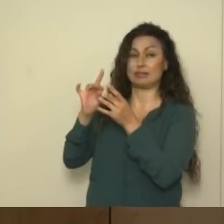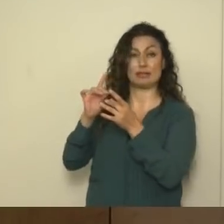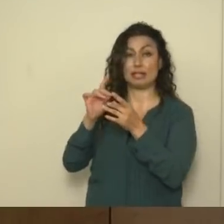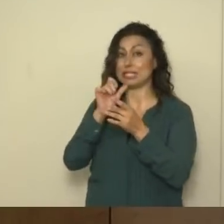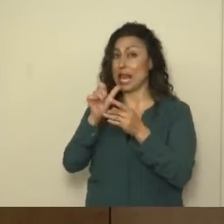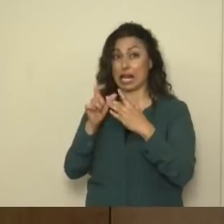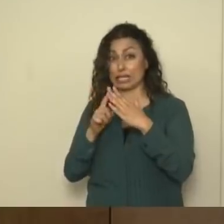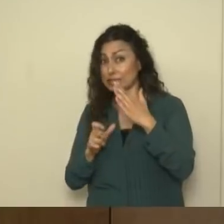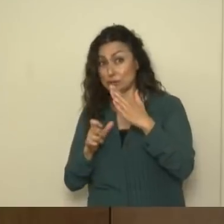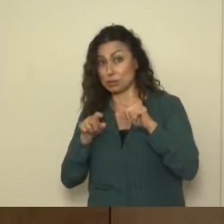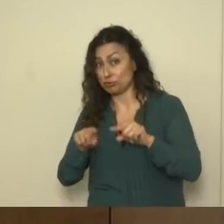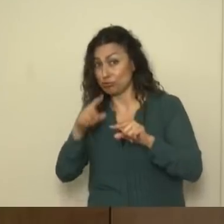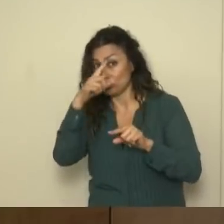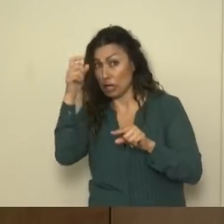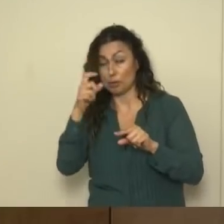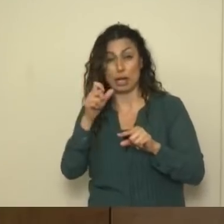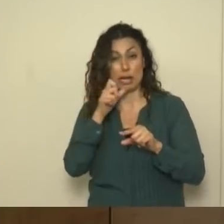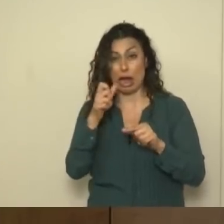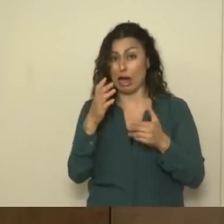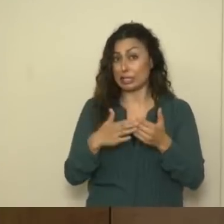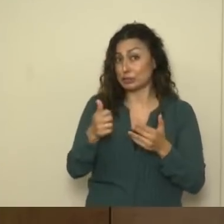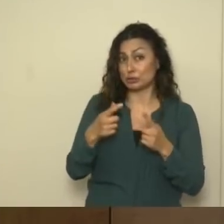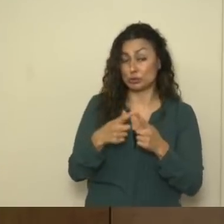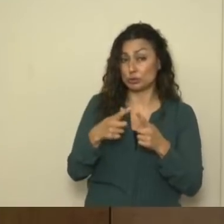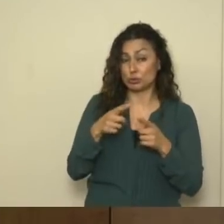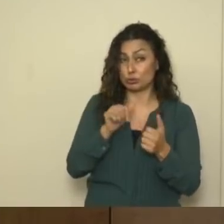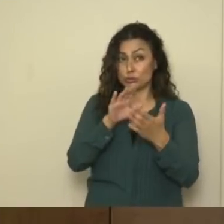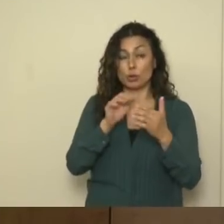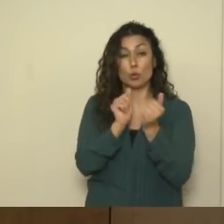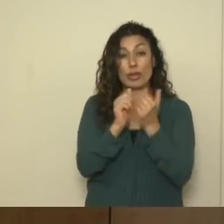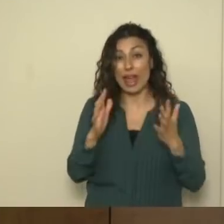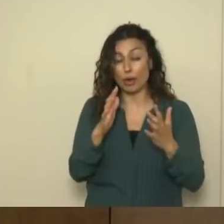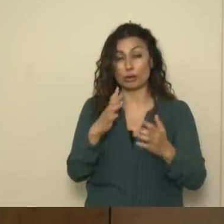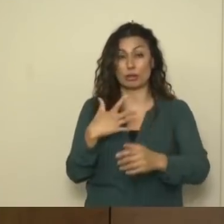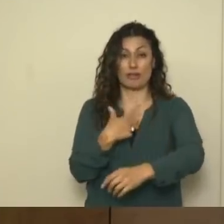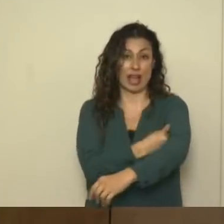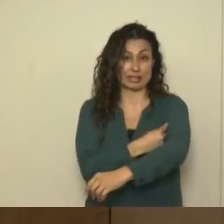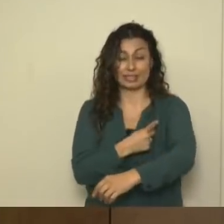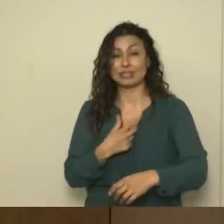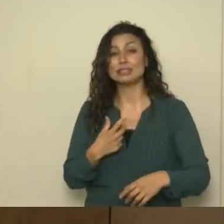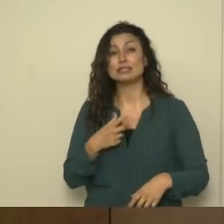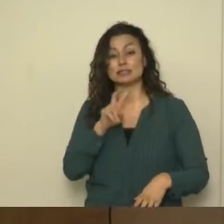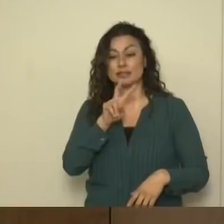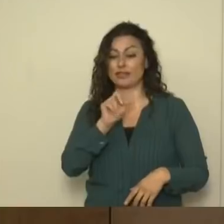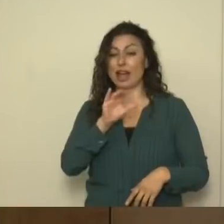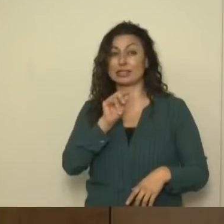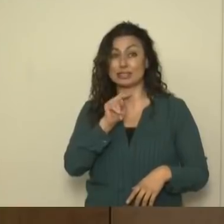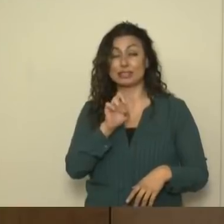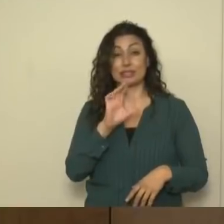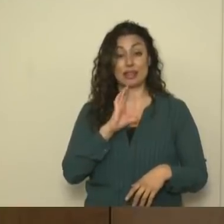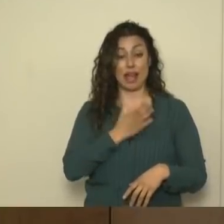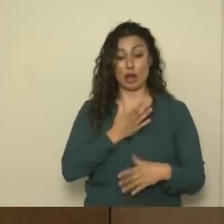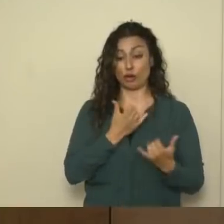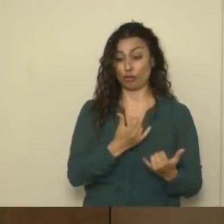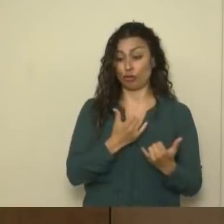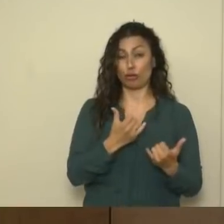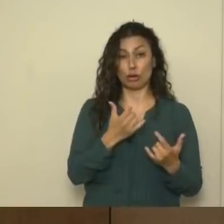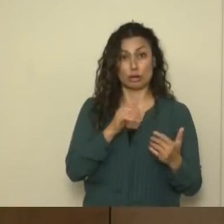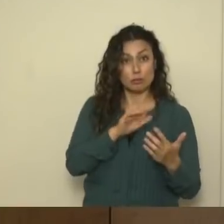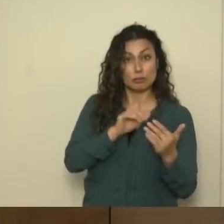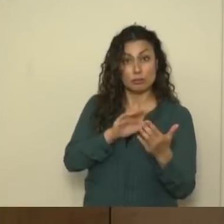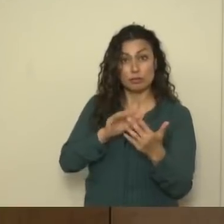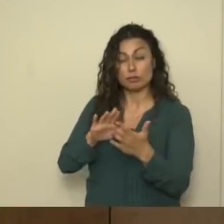summer, doesn't get easier to deal with without a vaccine, that the tools that we currently use, public